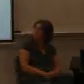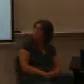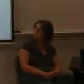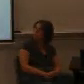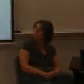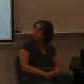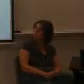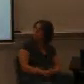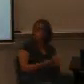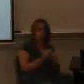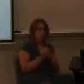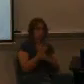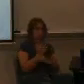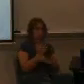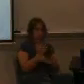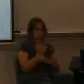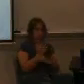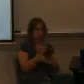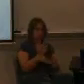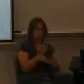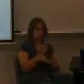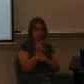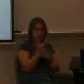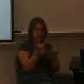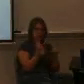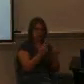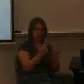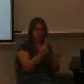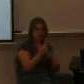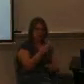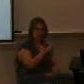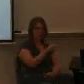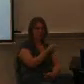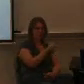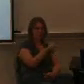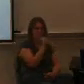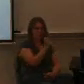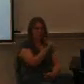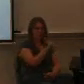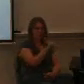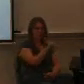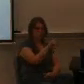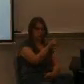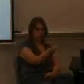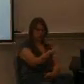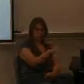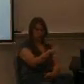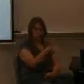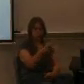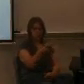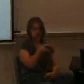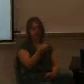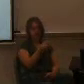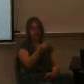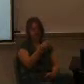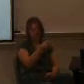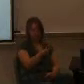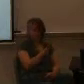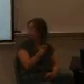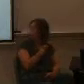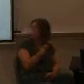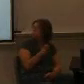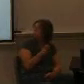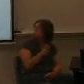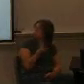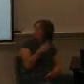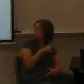The plants, two major groups, non-vascular plants, also known as the bryophytes, and vascular plants. And so